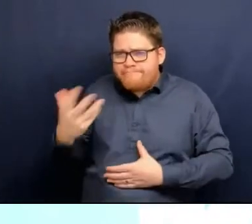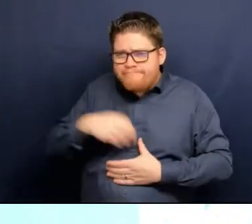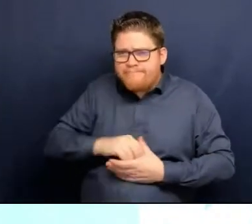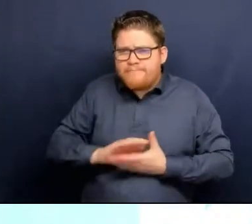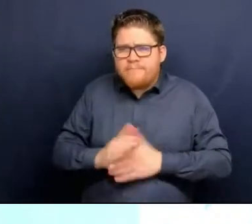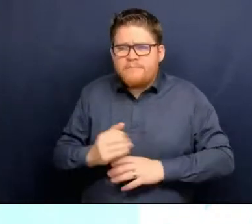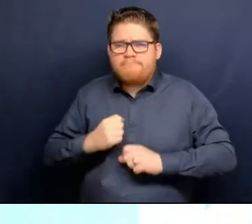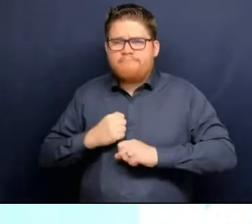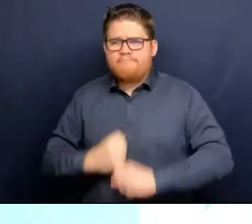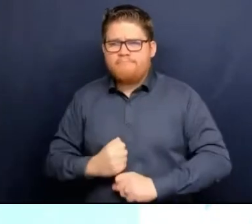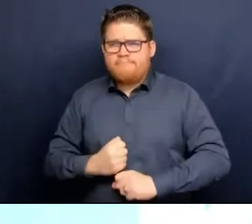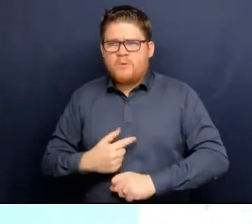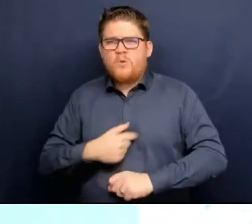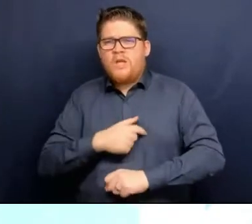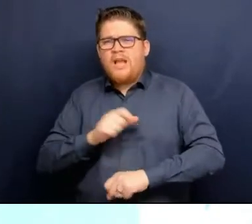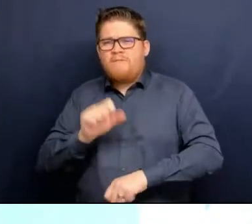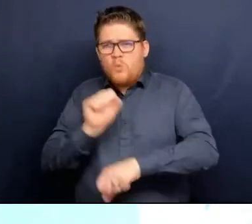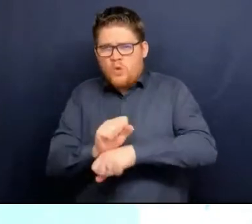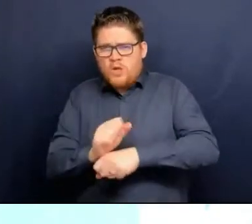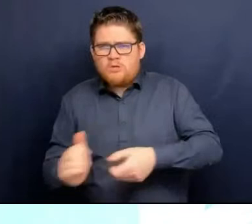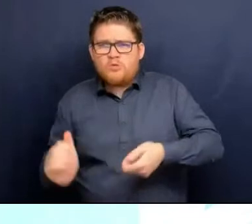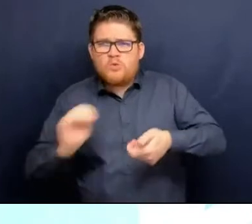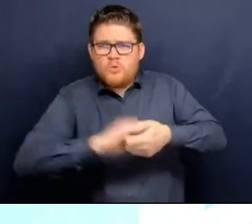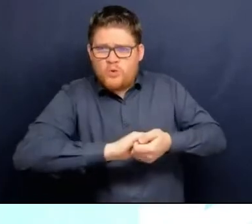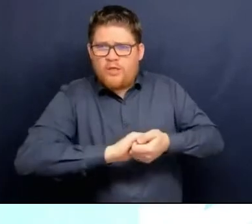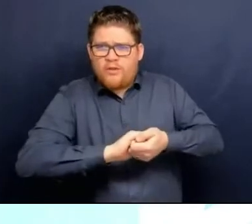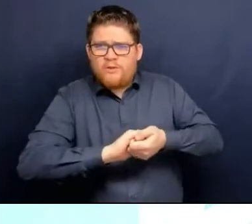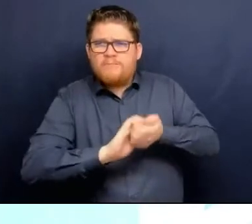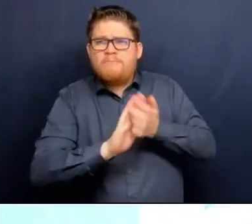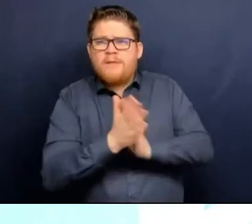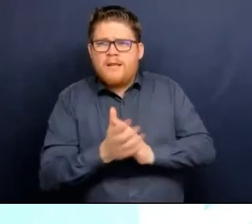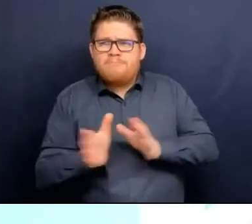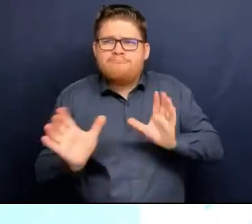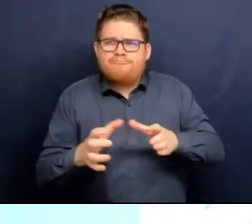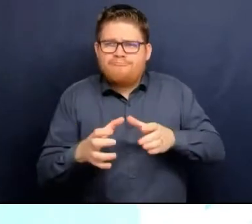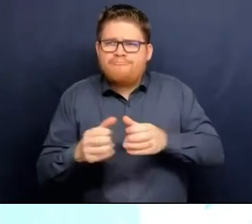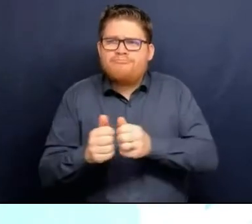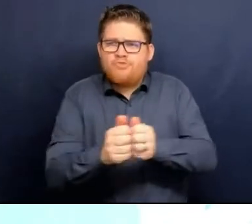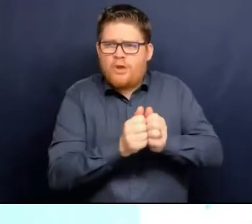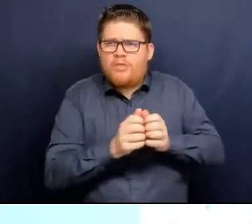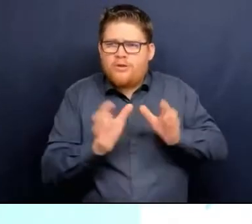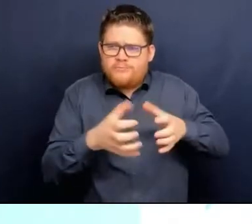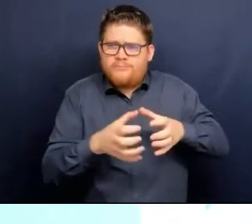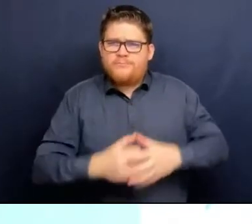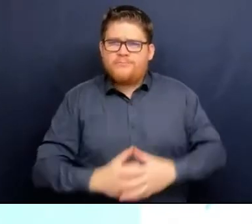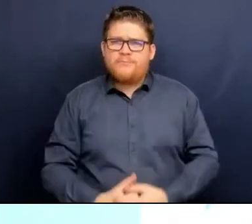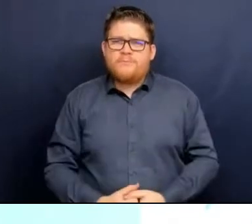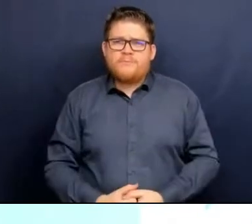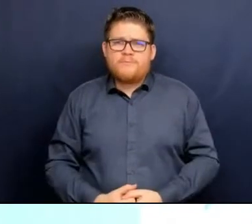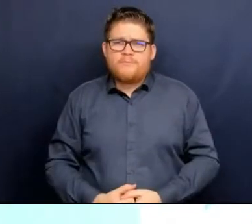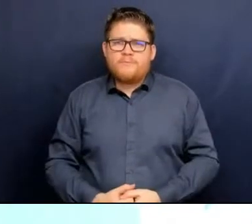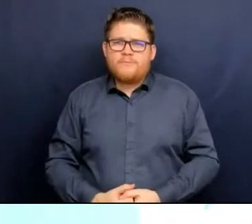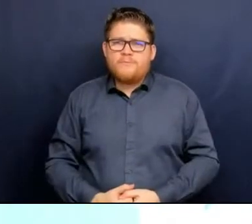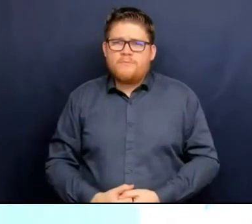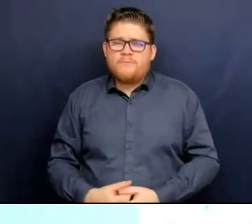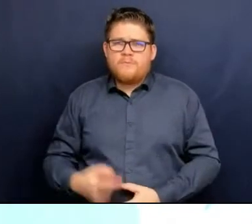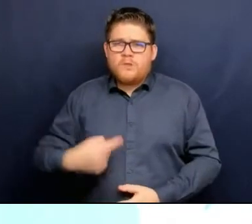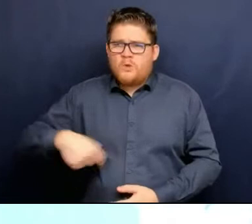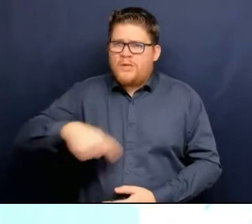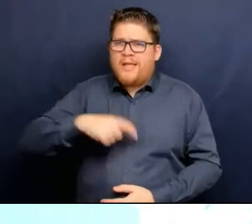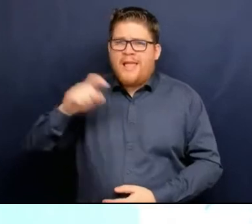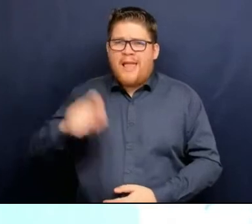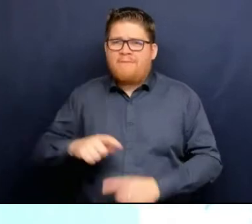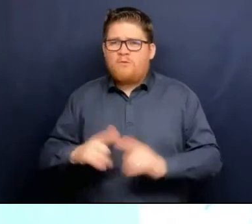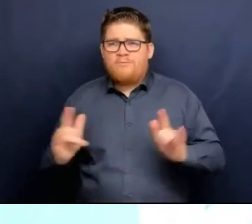know, and love is a strong word. You know, that's how we have to treat each other, even if you